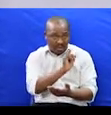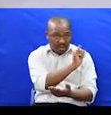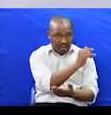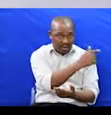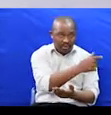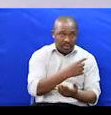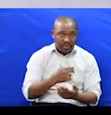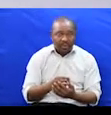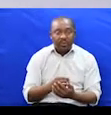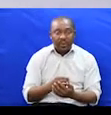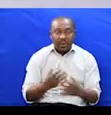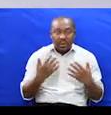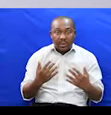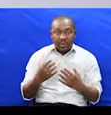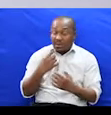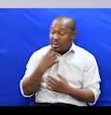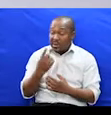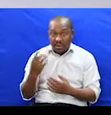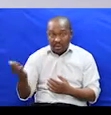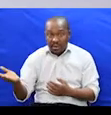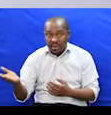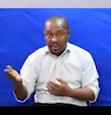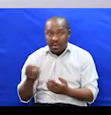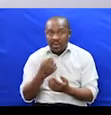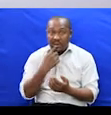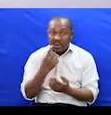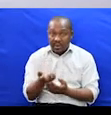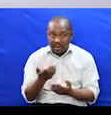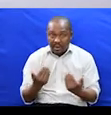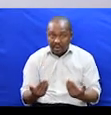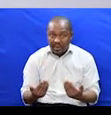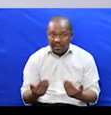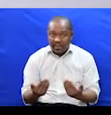the experiment, and he came with the assumption that